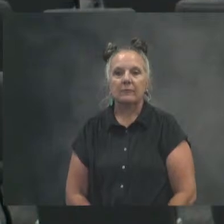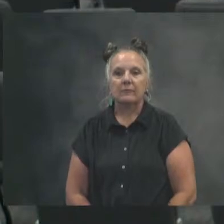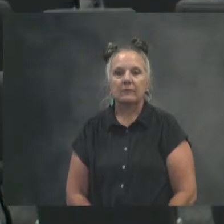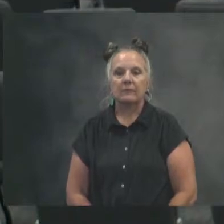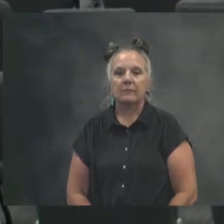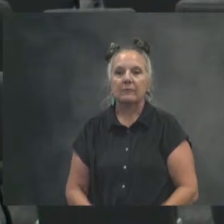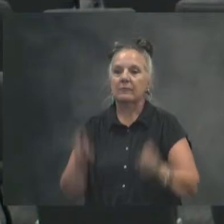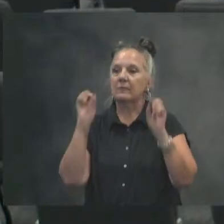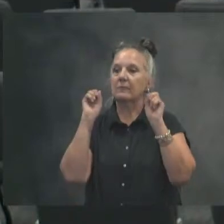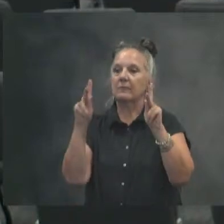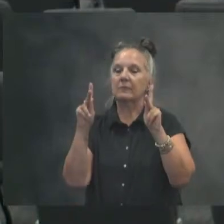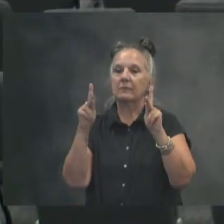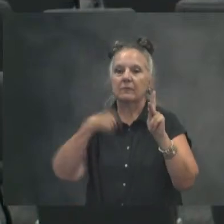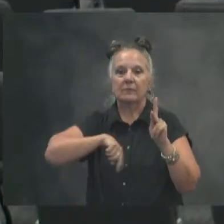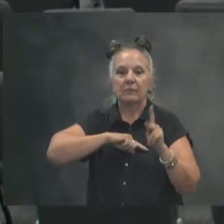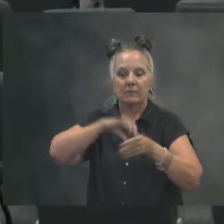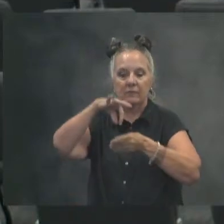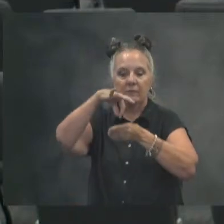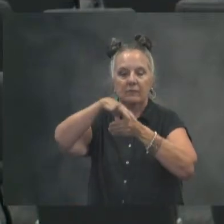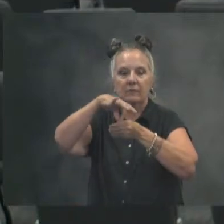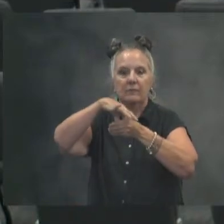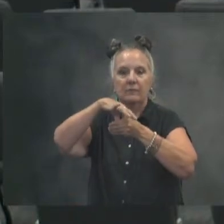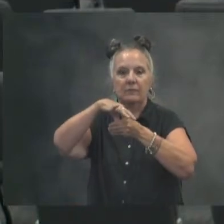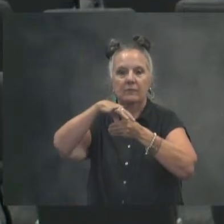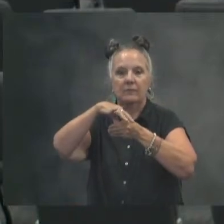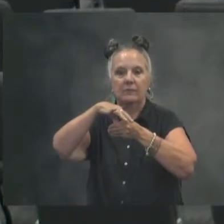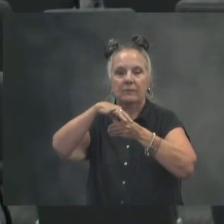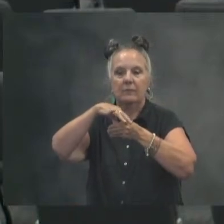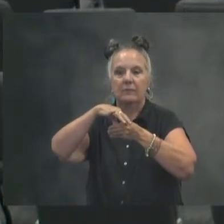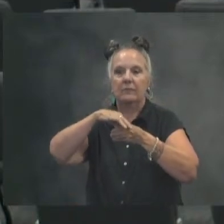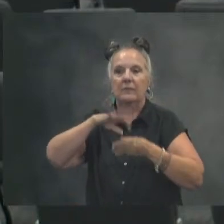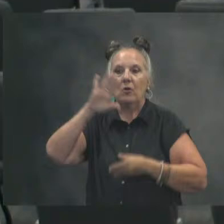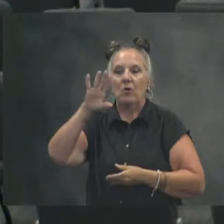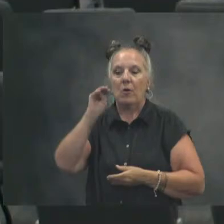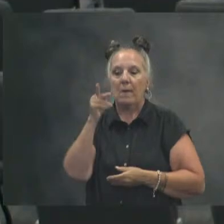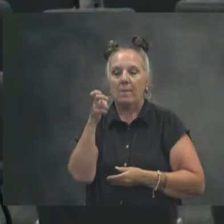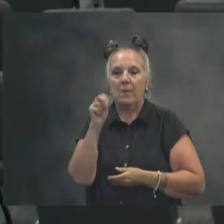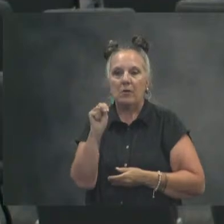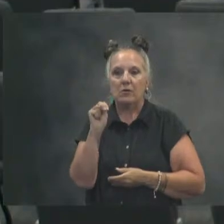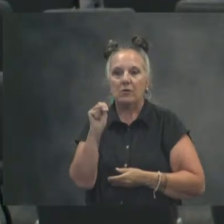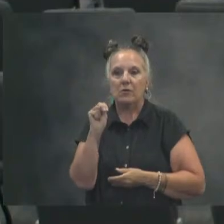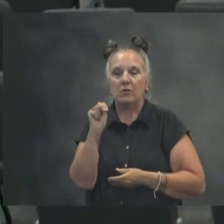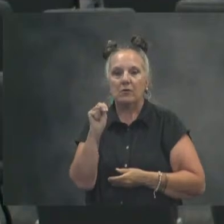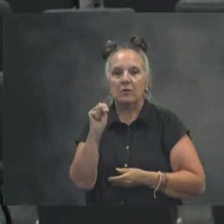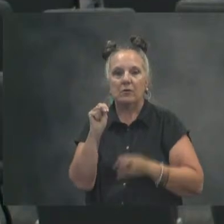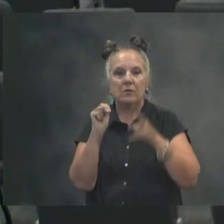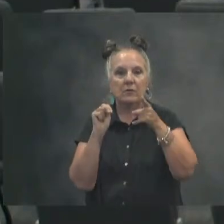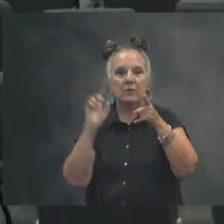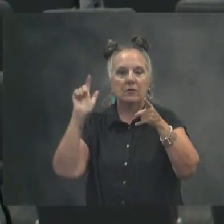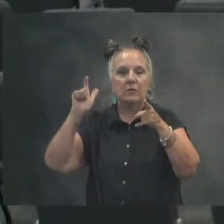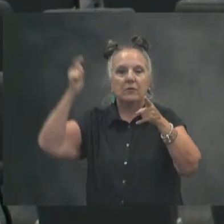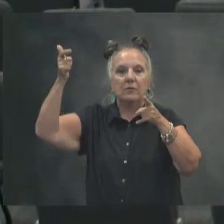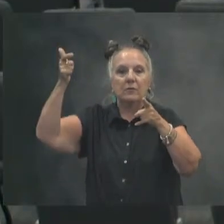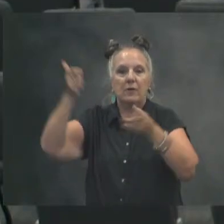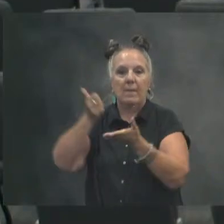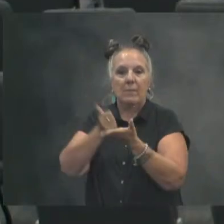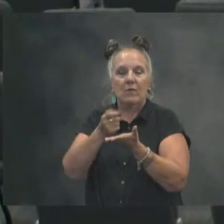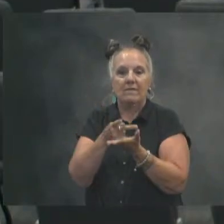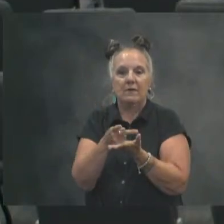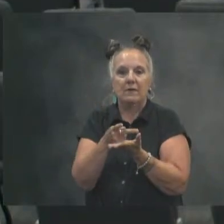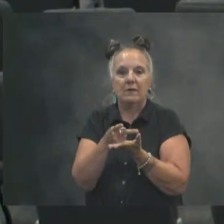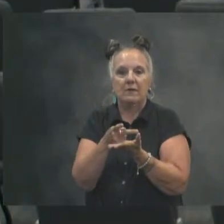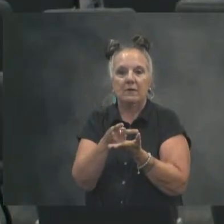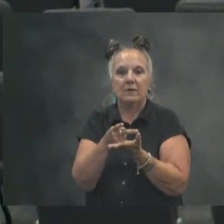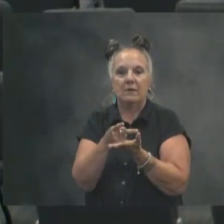Okay, then we are voting on Mrs. Murray's motion, Mr. Stauffer's second, to approve